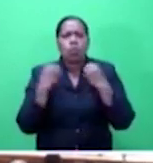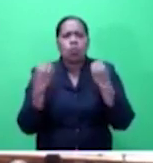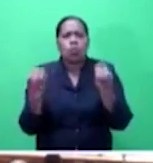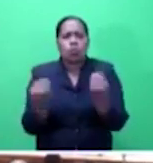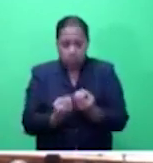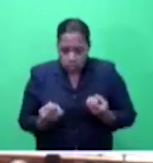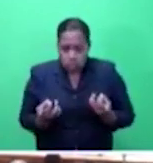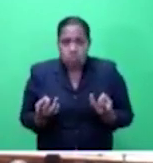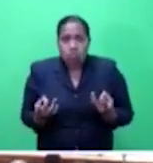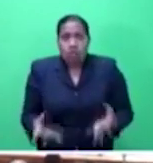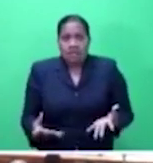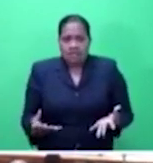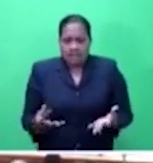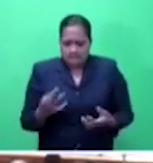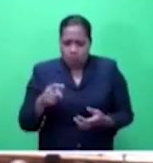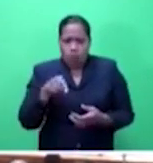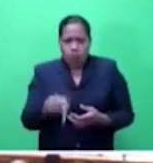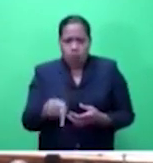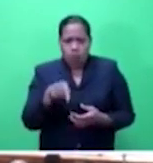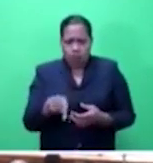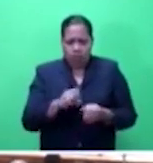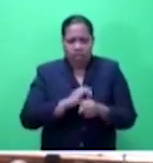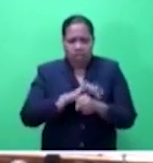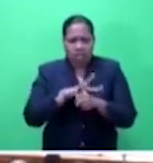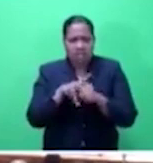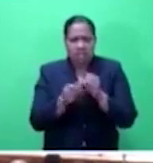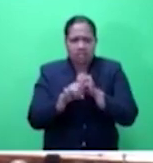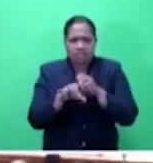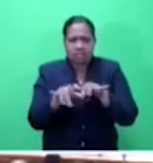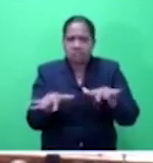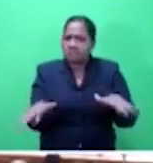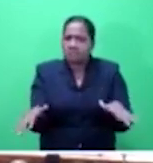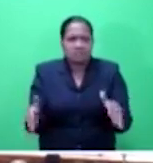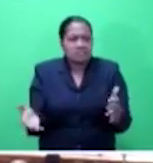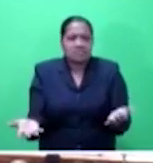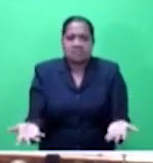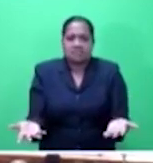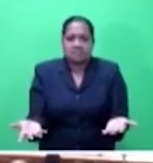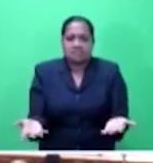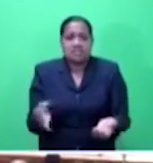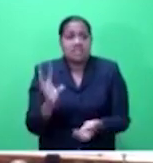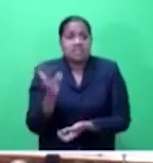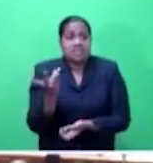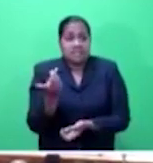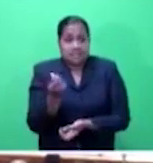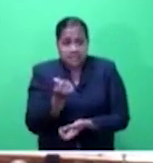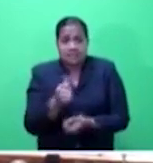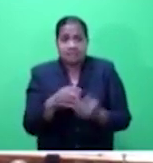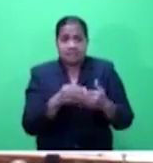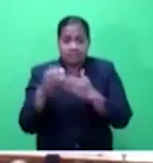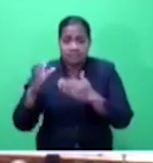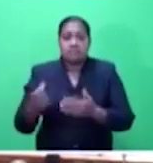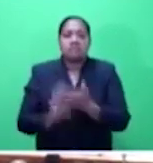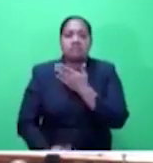ready for the economic devastation of this pandemic. Indeed, some leaders even scoffed at it. Under